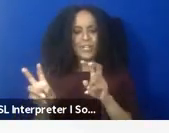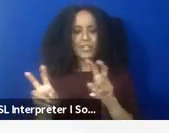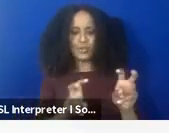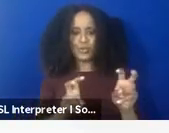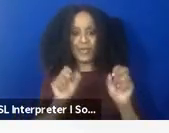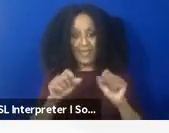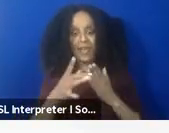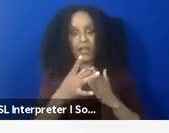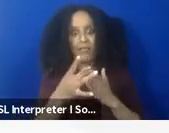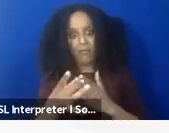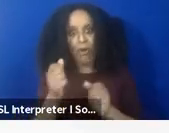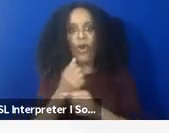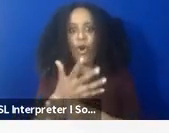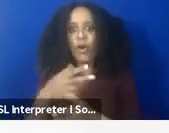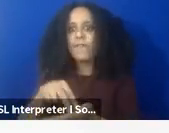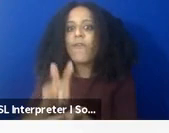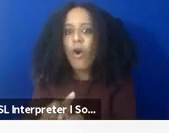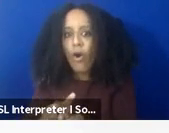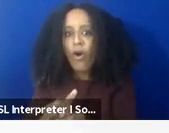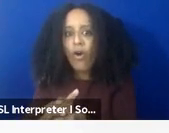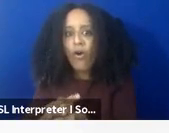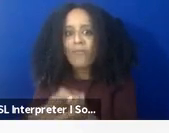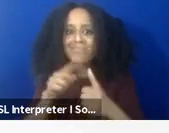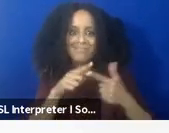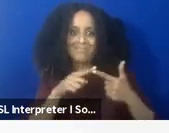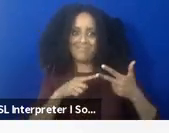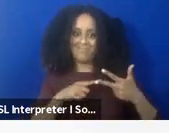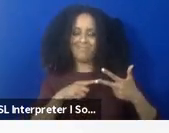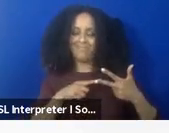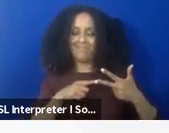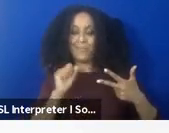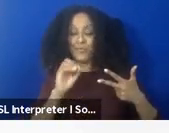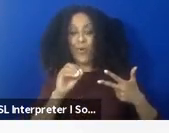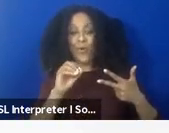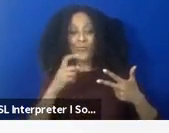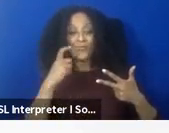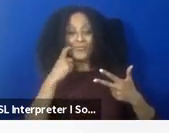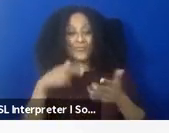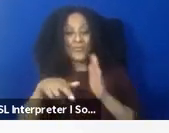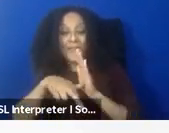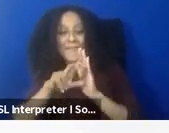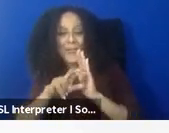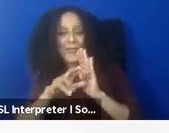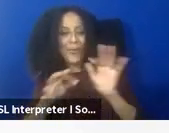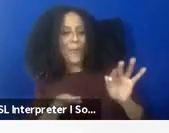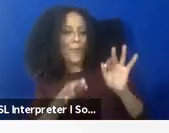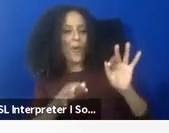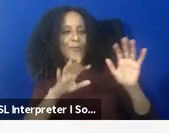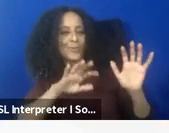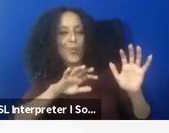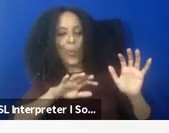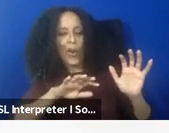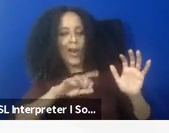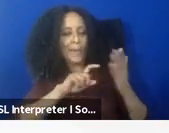or a fear of falling. So this is sort of a review of that perfect storm analogy. To maintain our balance, we need all